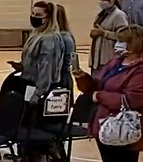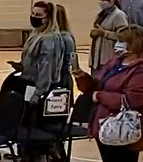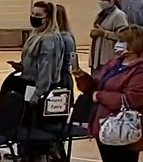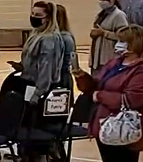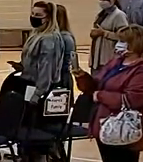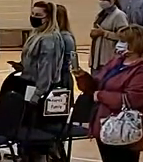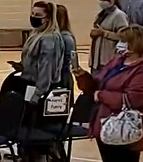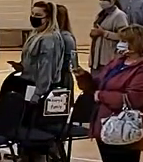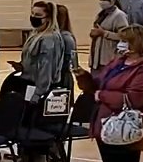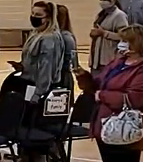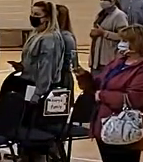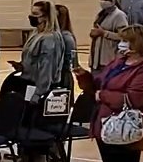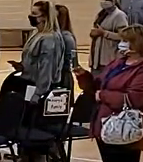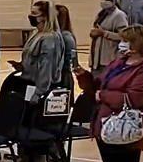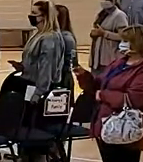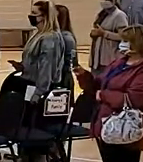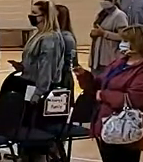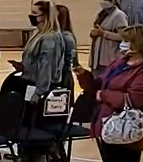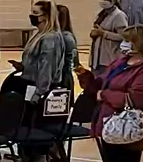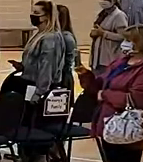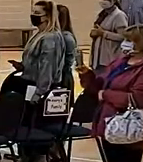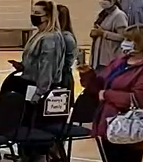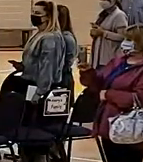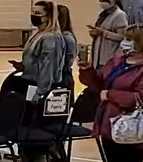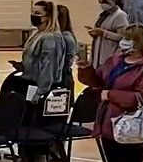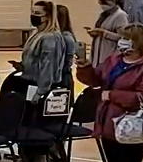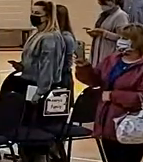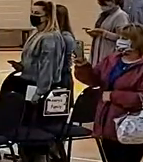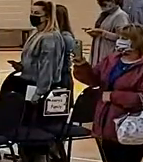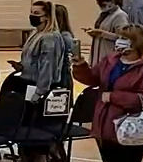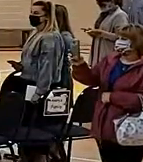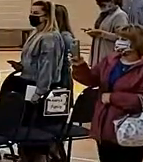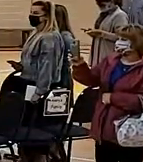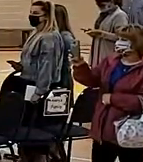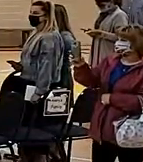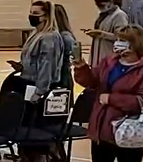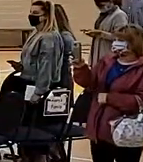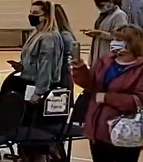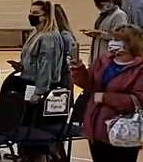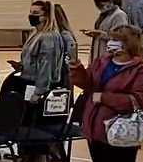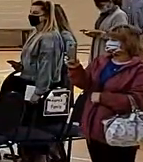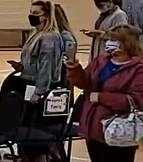She's walking in the middle aisle up to the front of the audience.